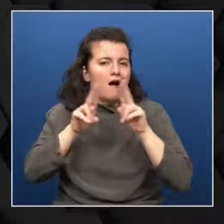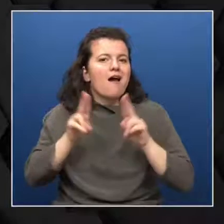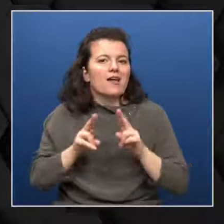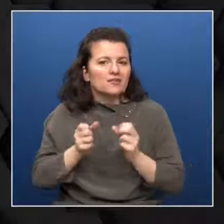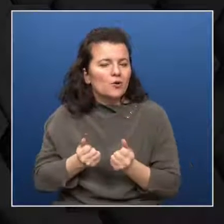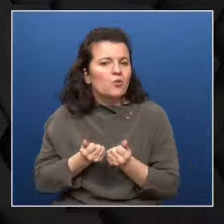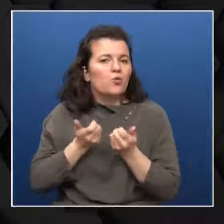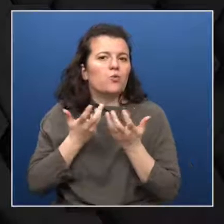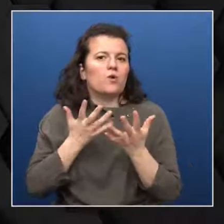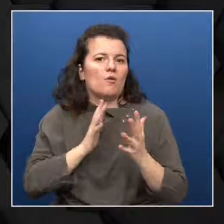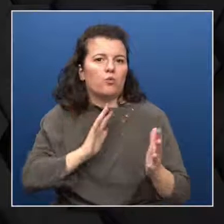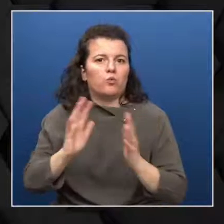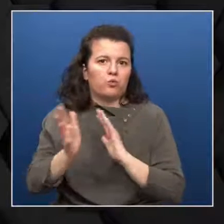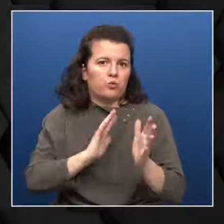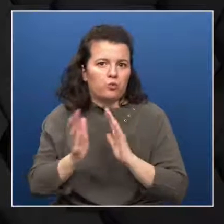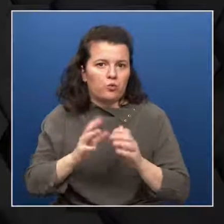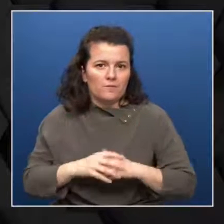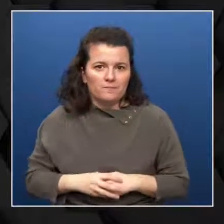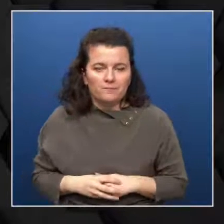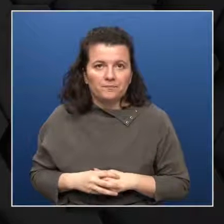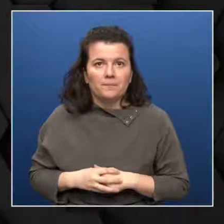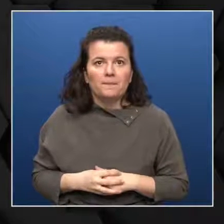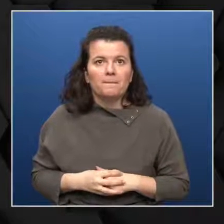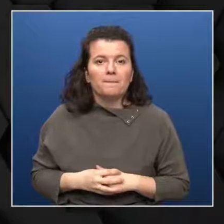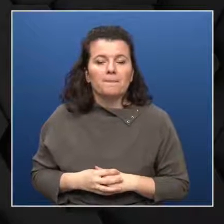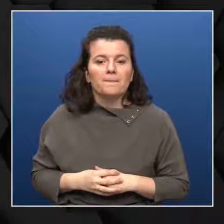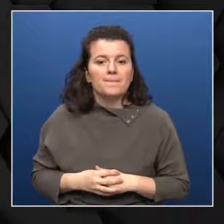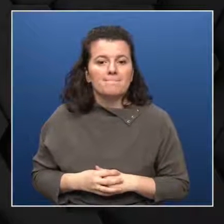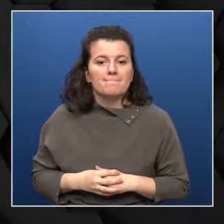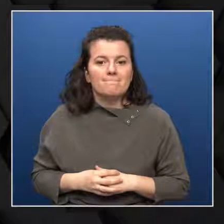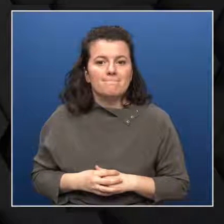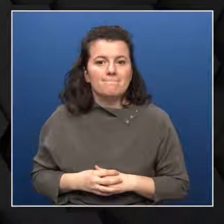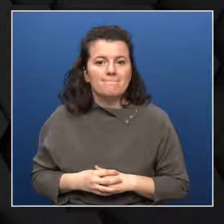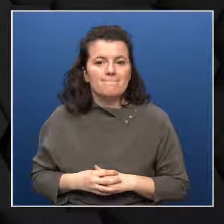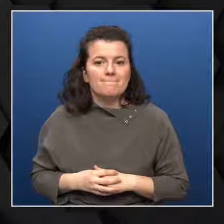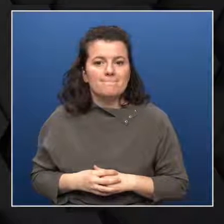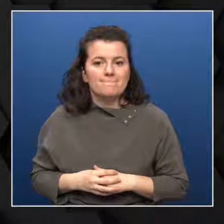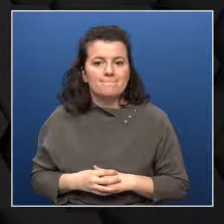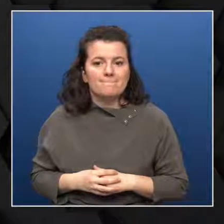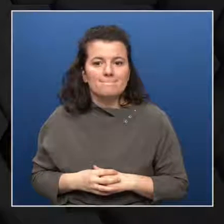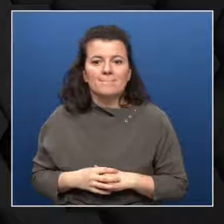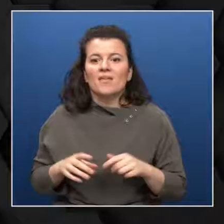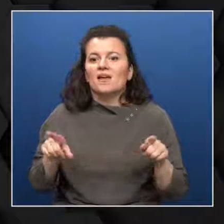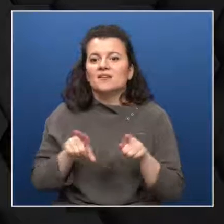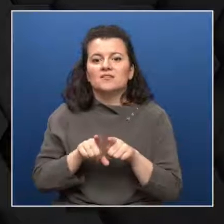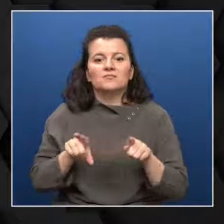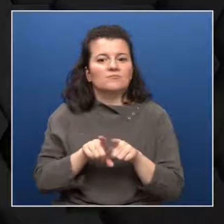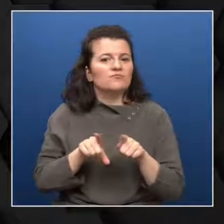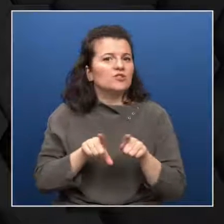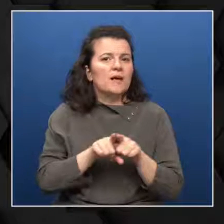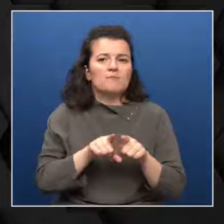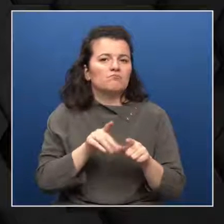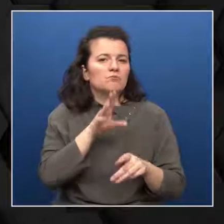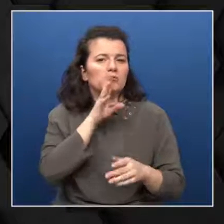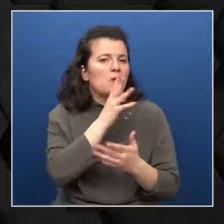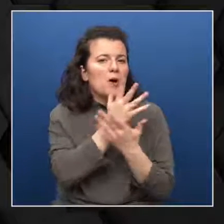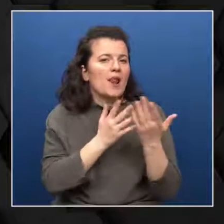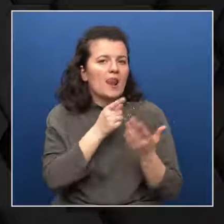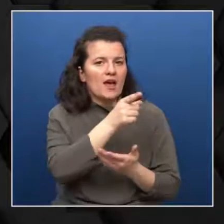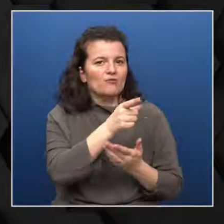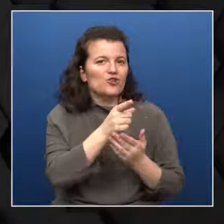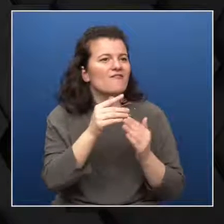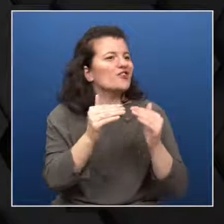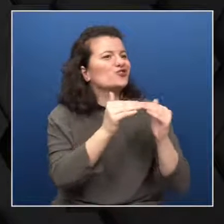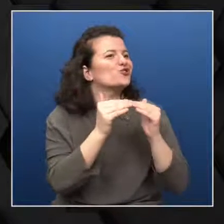shared knowledge of a spoken language, such as English. Thirdly, communication is made easier by the use of iconic signs